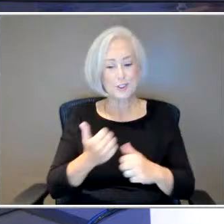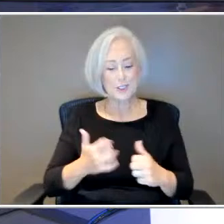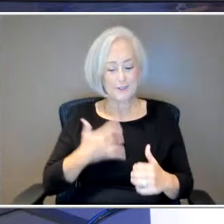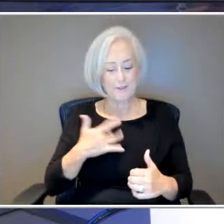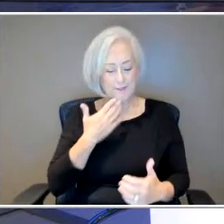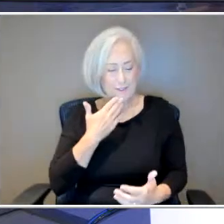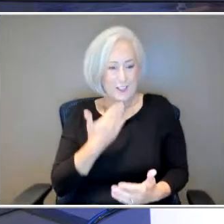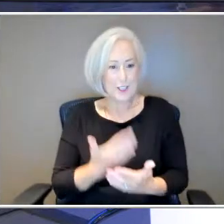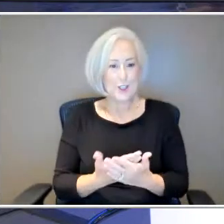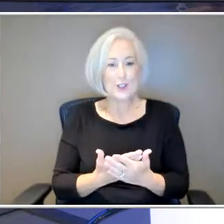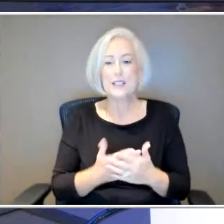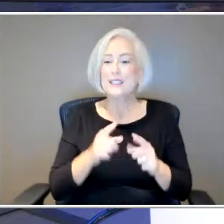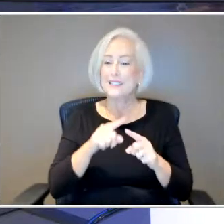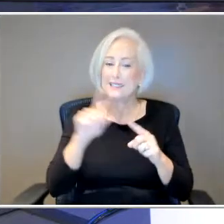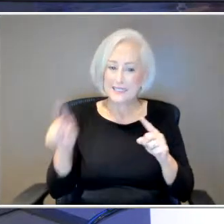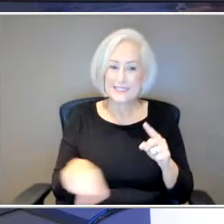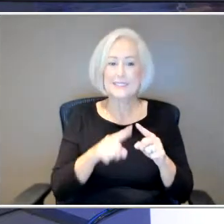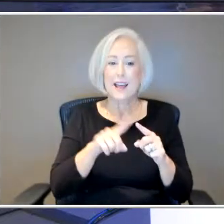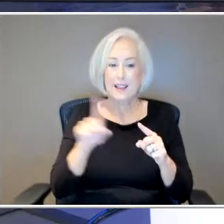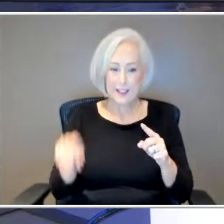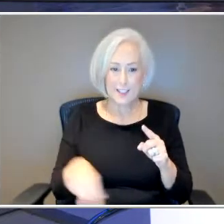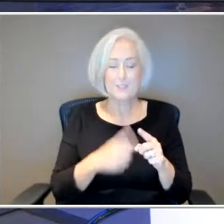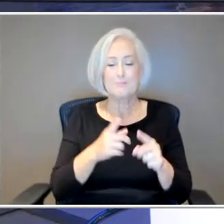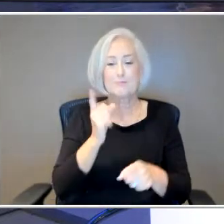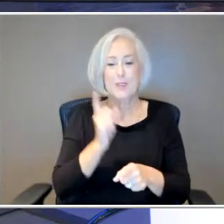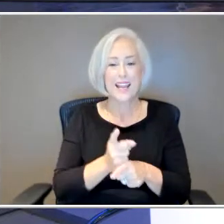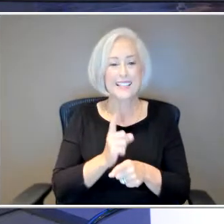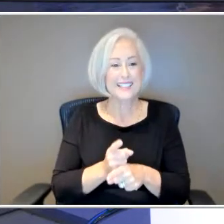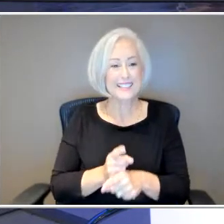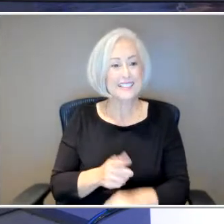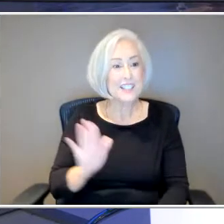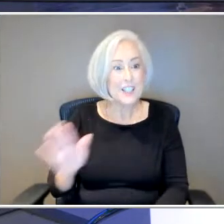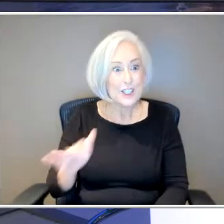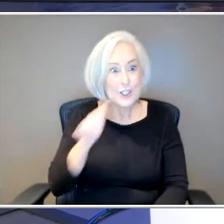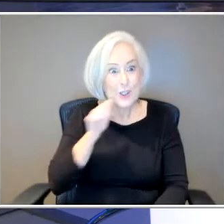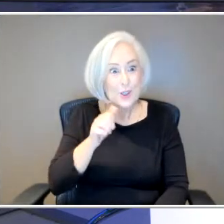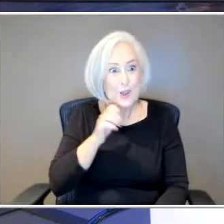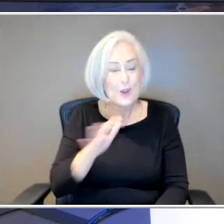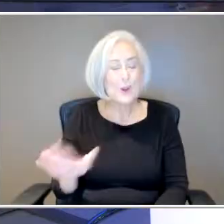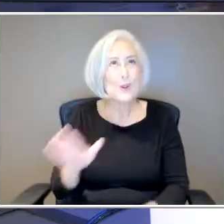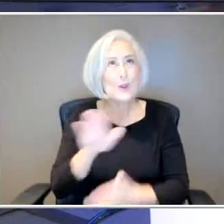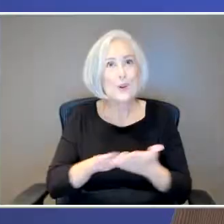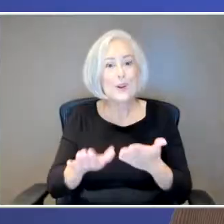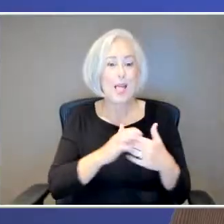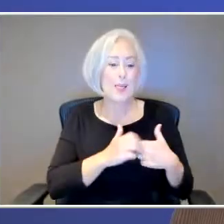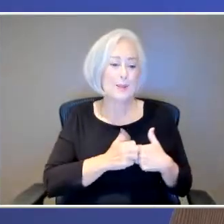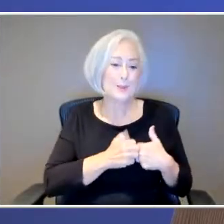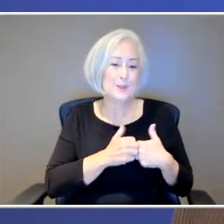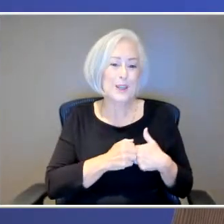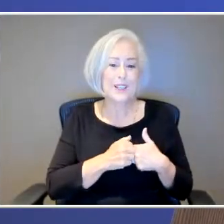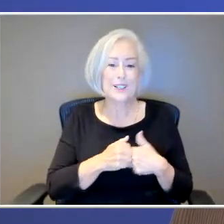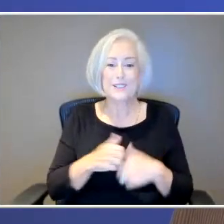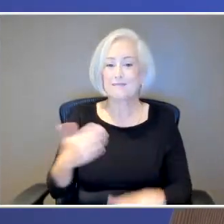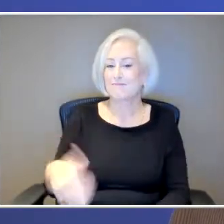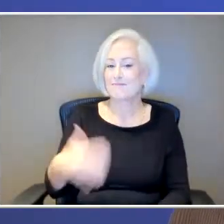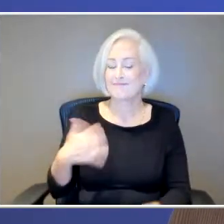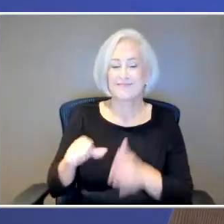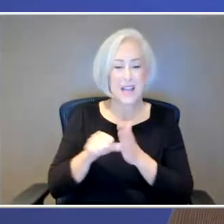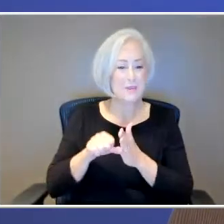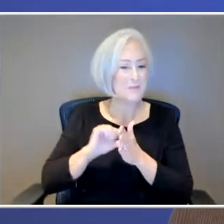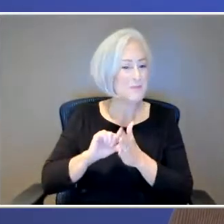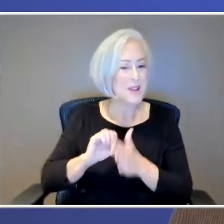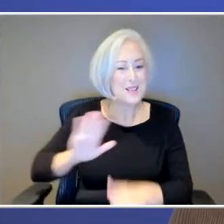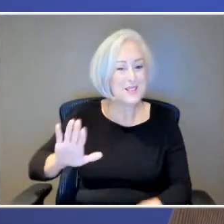It goes is. up and down. Yes. And Scott, this is your girl. This is your college It is. sweetheart. yeah. I've been so impressed through this whole experience.